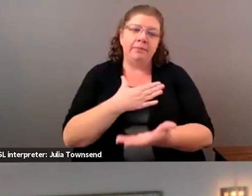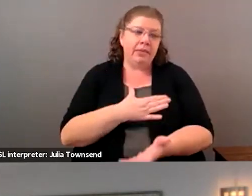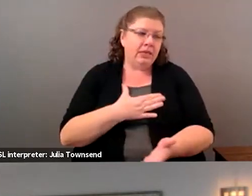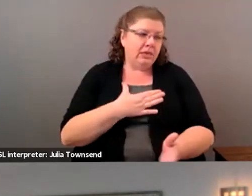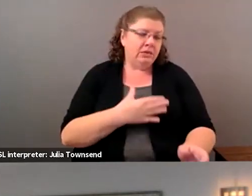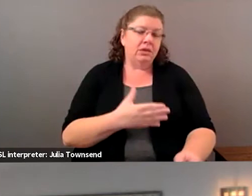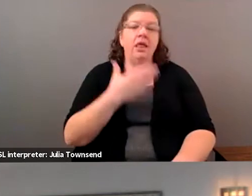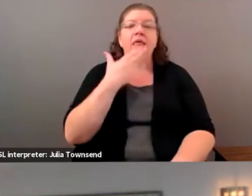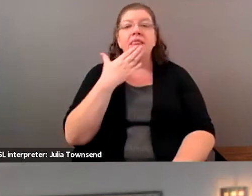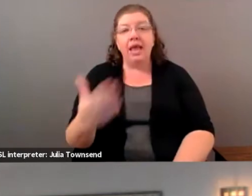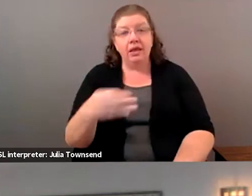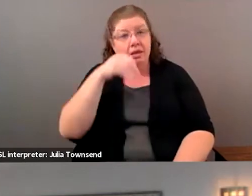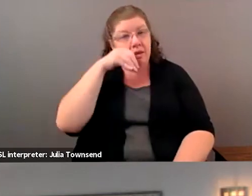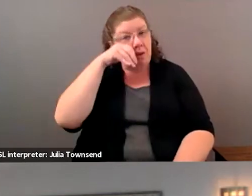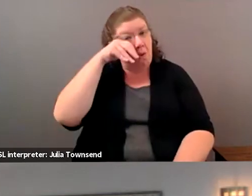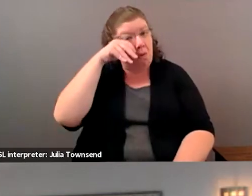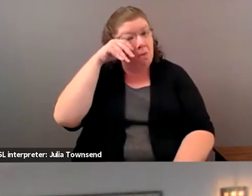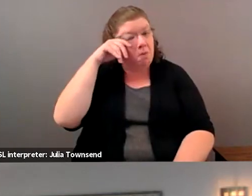Thank you.